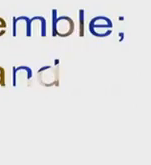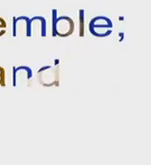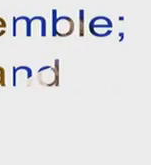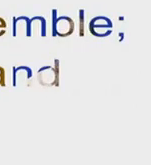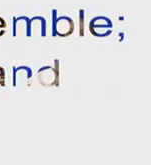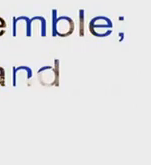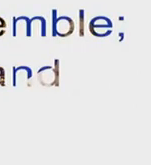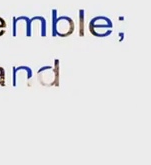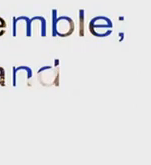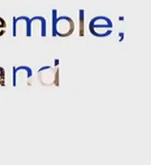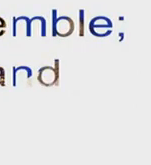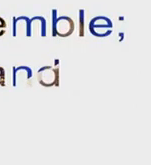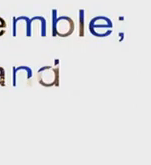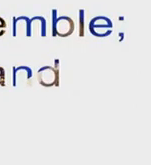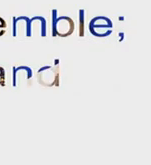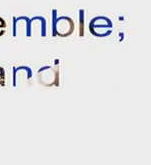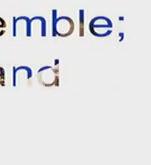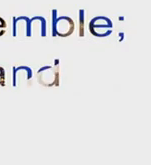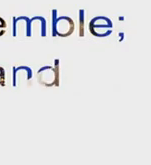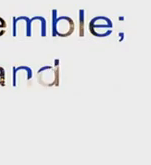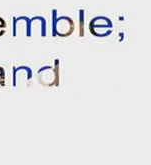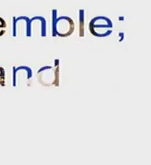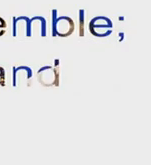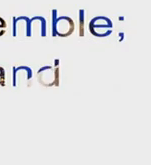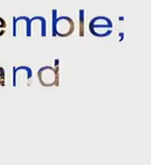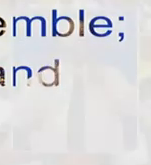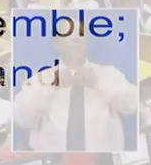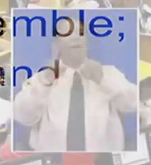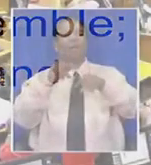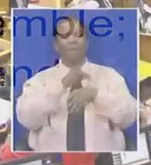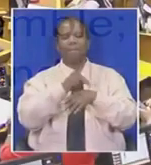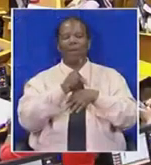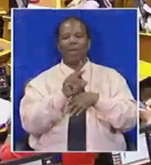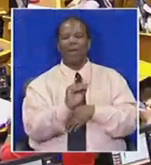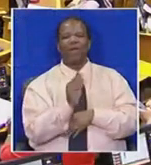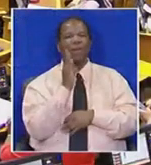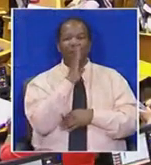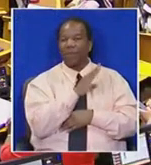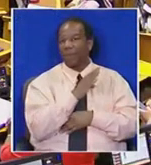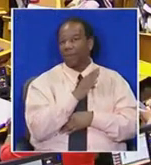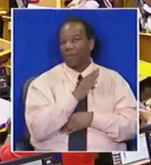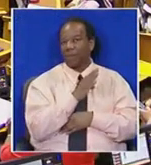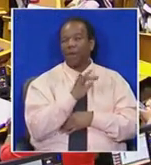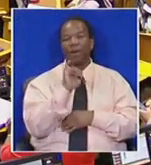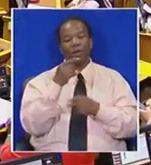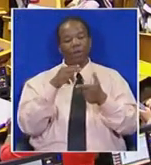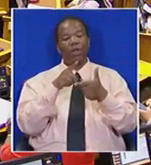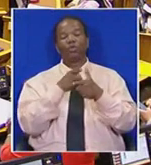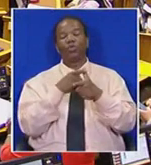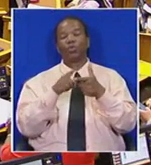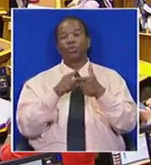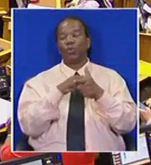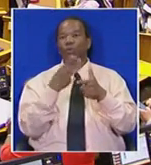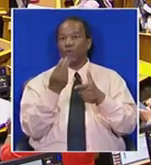with no plan. Two things need to be made clear in response. First, we do have a